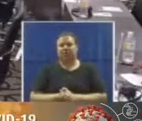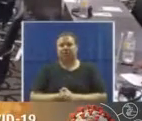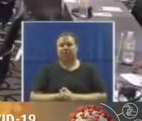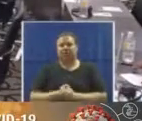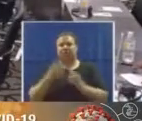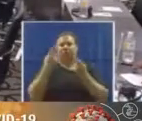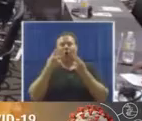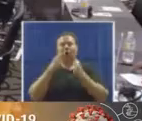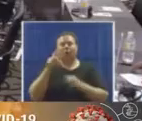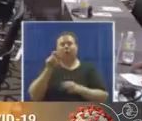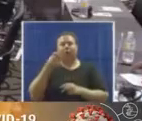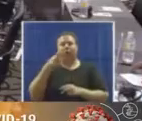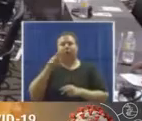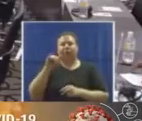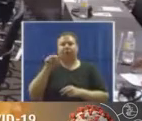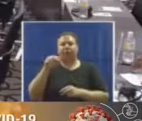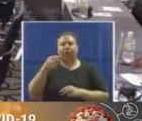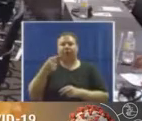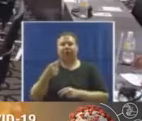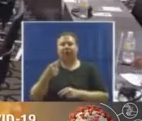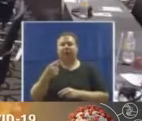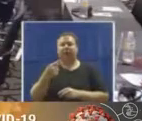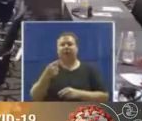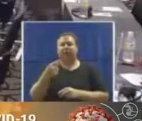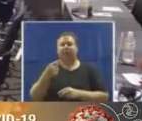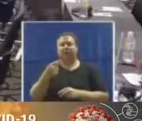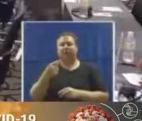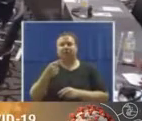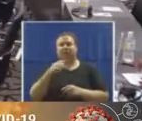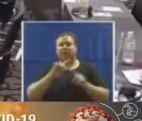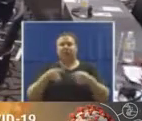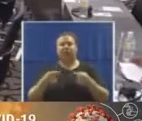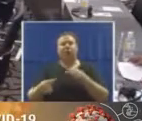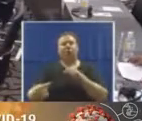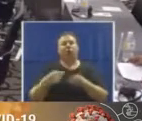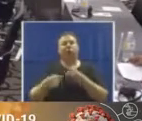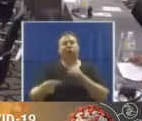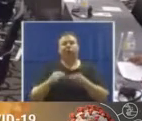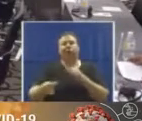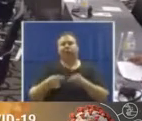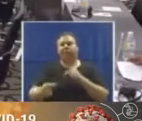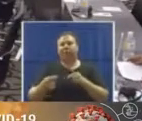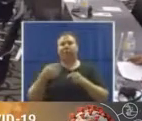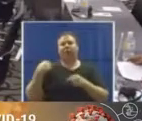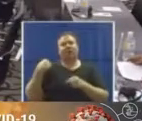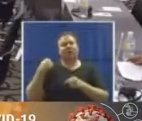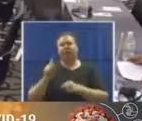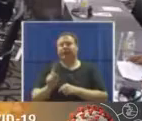Honourable Thring cannot begin to go into an argument with the Minister.